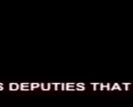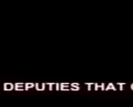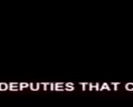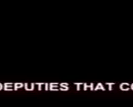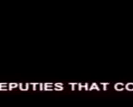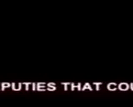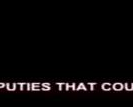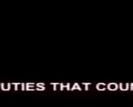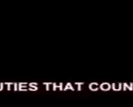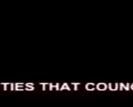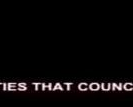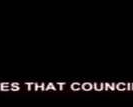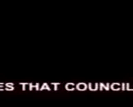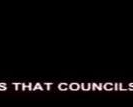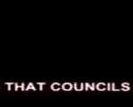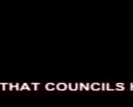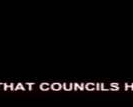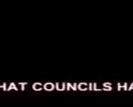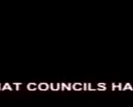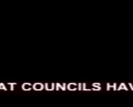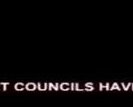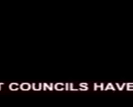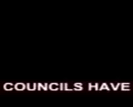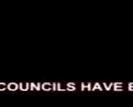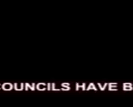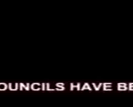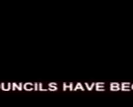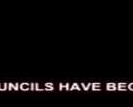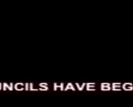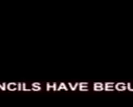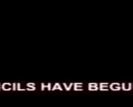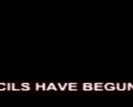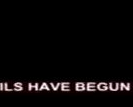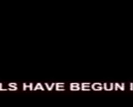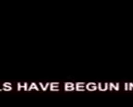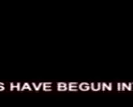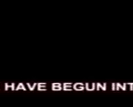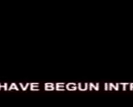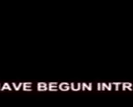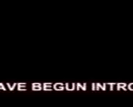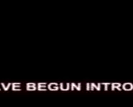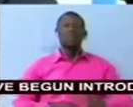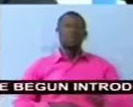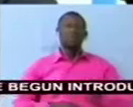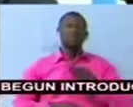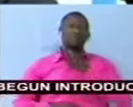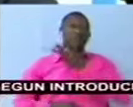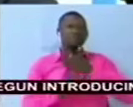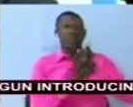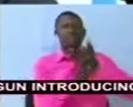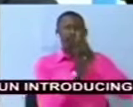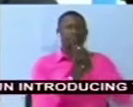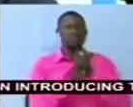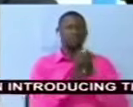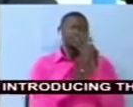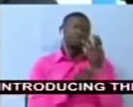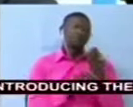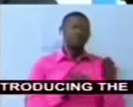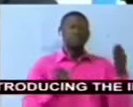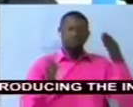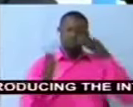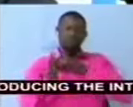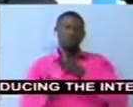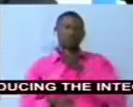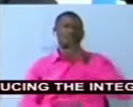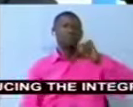impact of human rights from July 1994 to January 2017